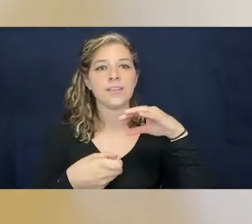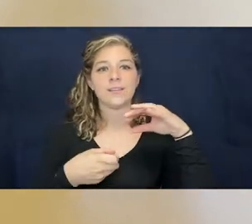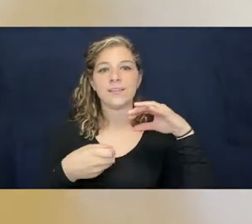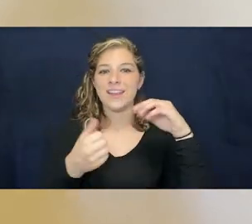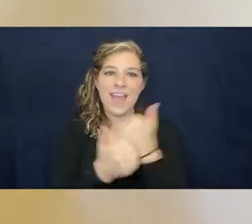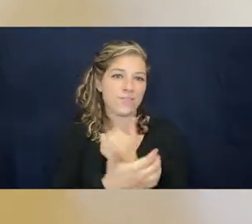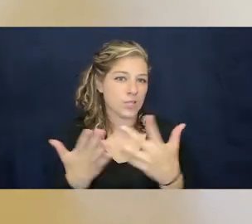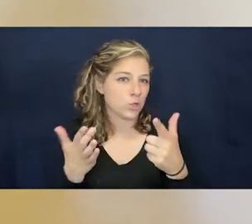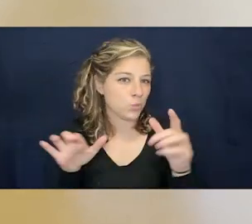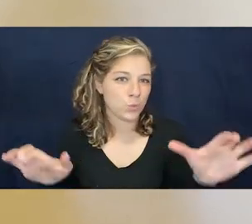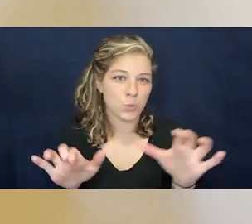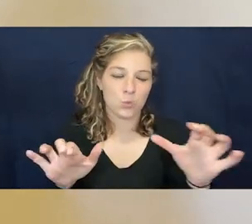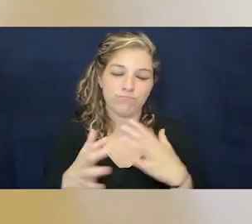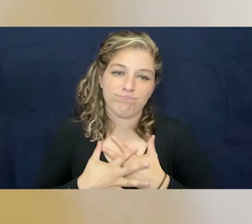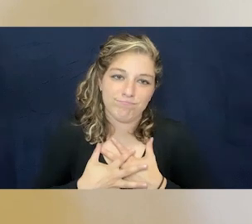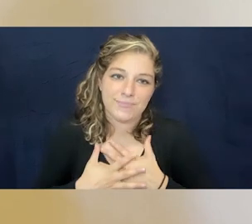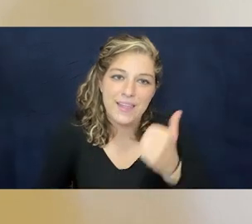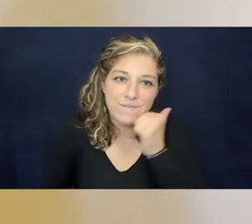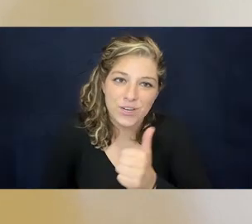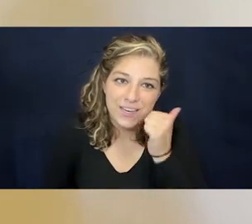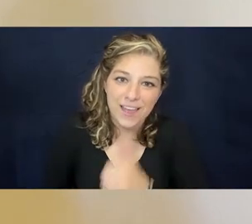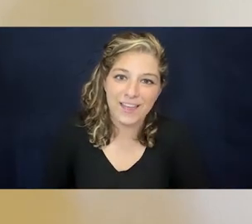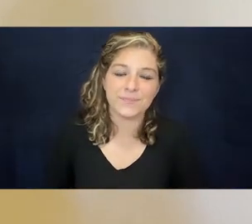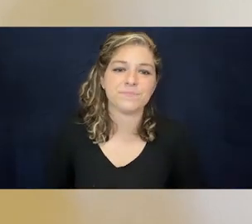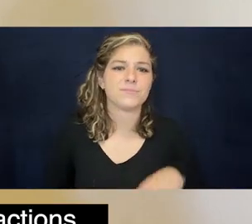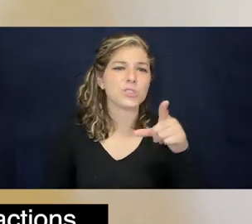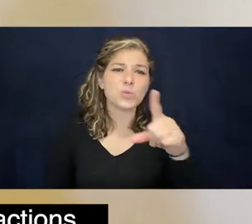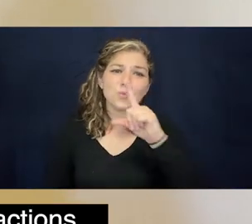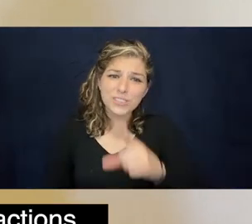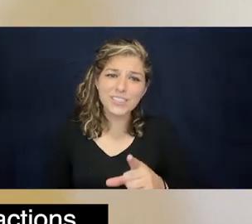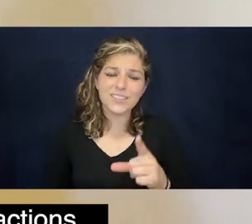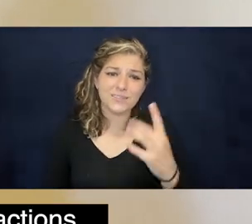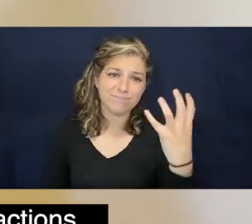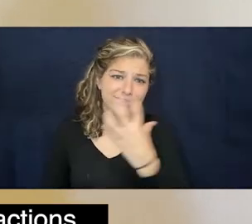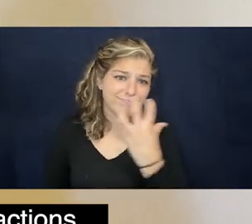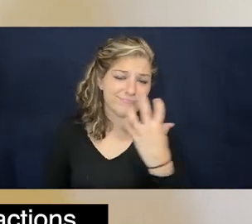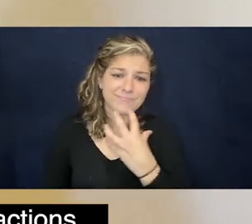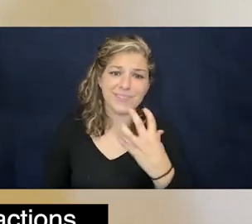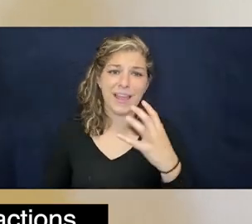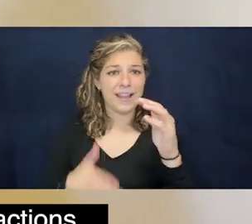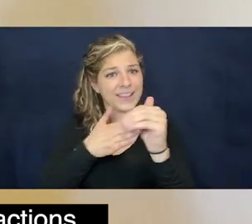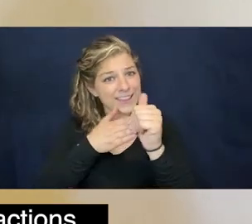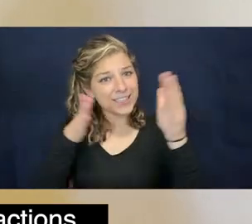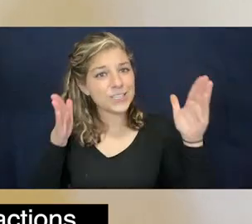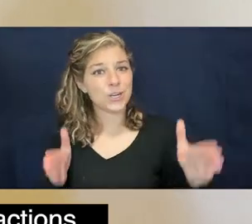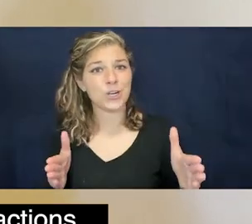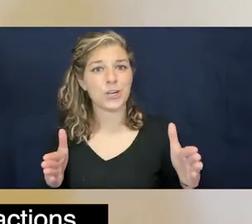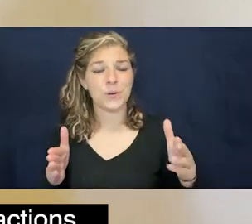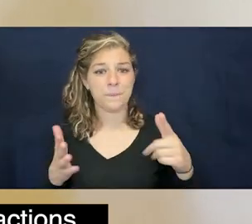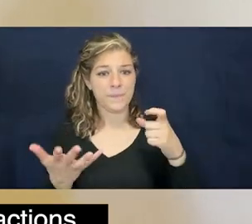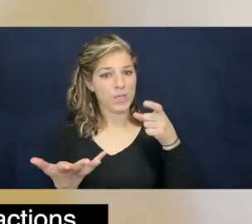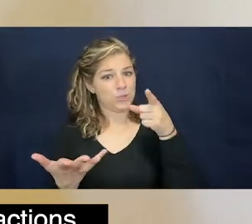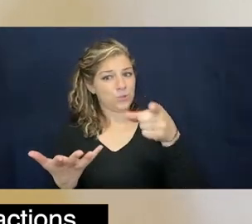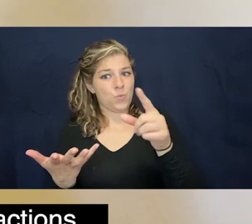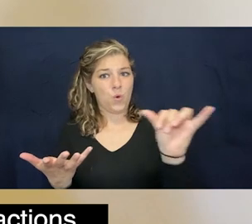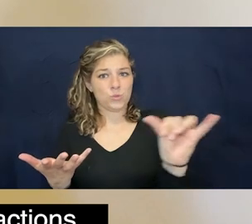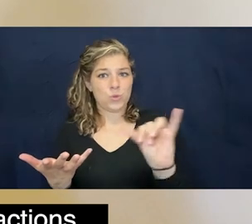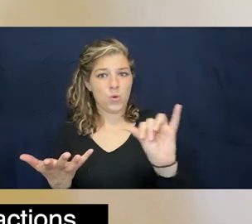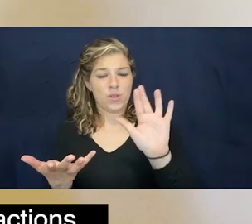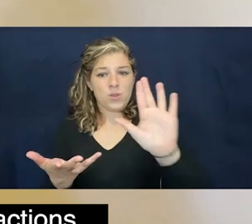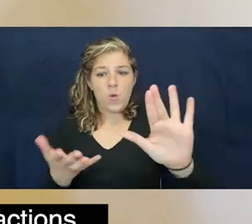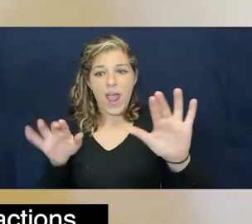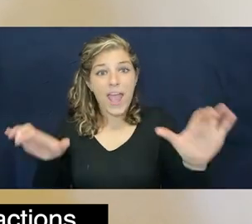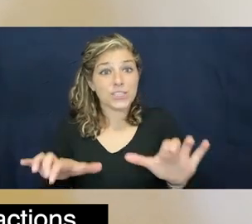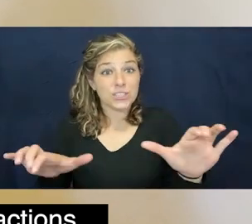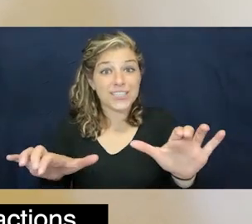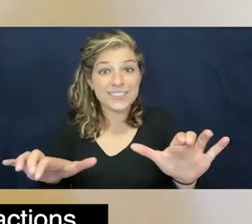inclusion in everything that you do every day. You really are a leader because you also,